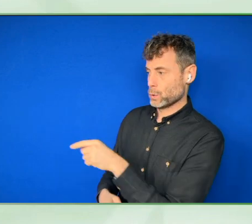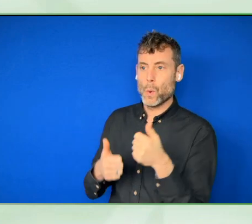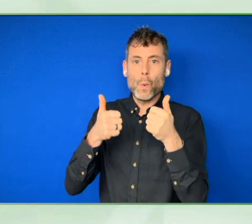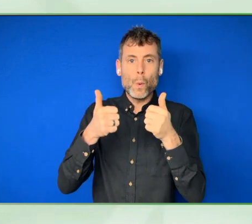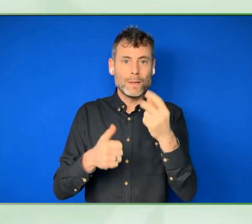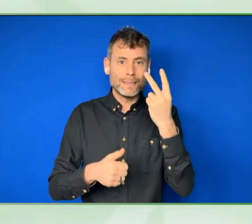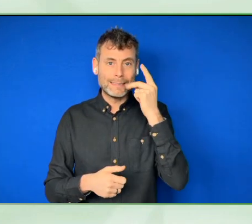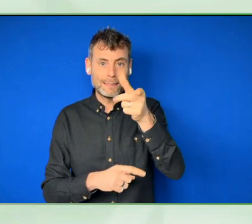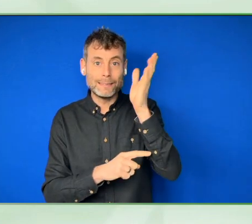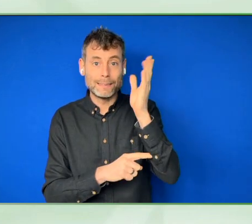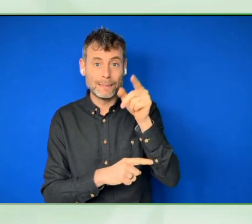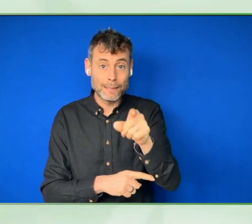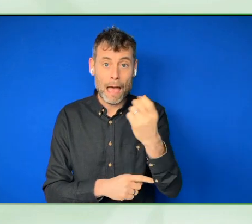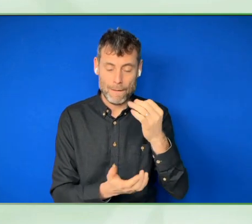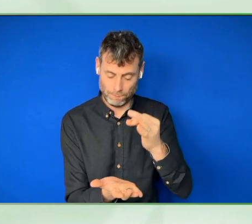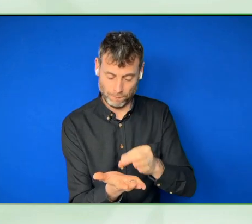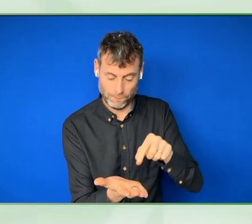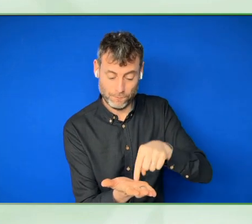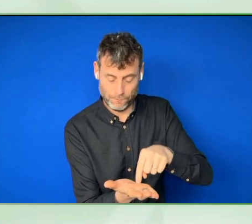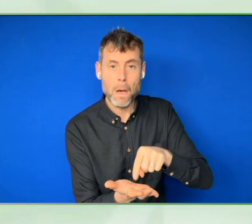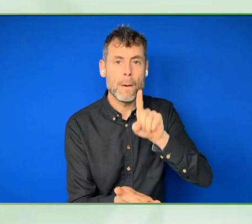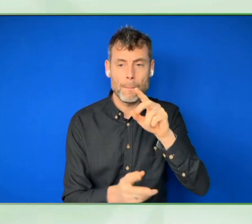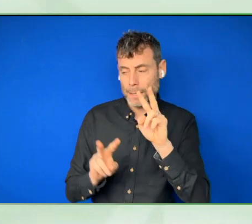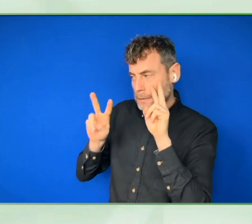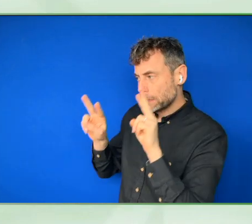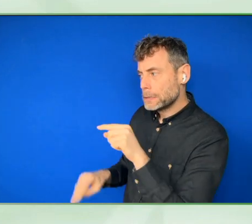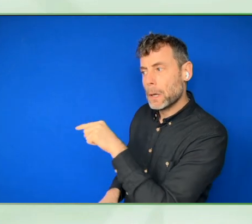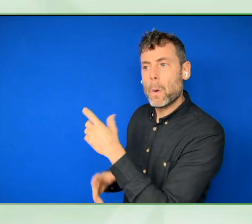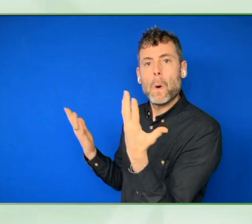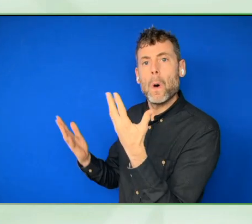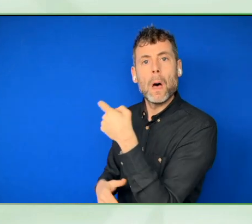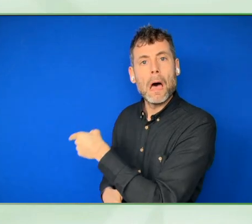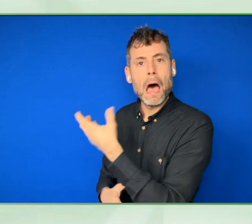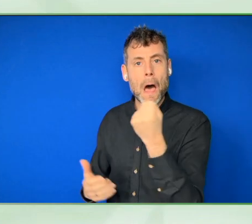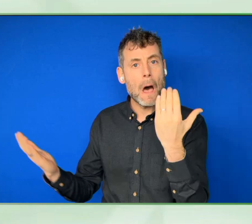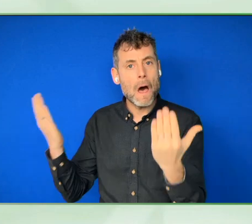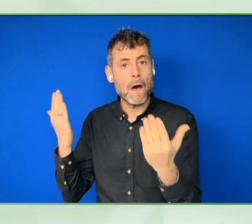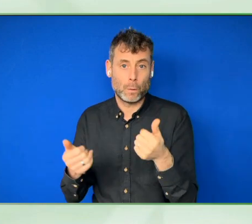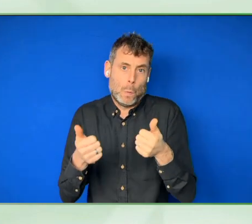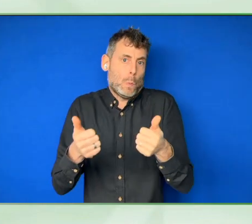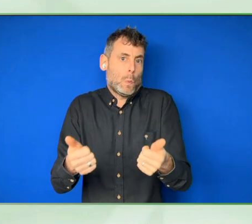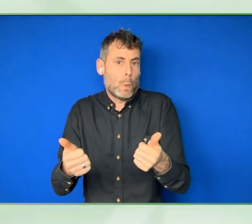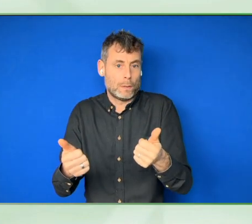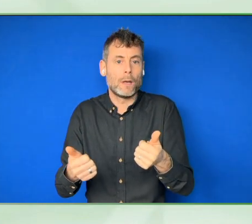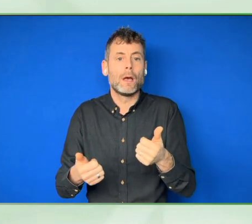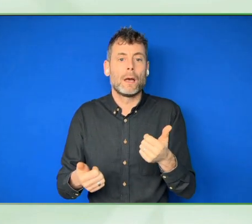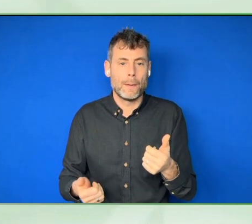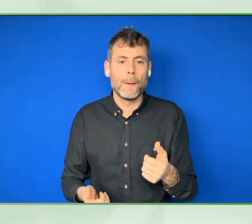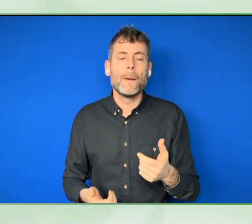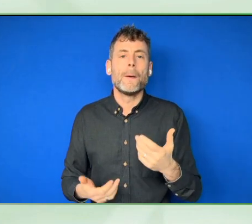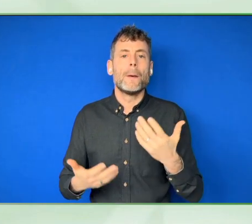differentiation is really critical. So, okay, it might be a lovely idea that any of us have, we see a problem, maybe it's a